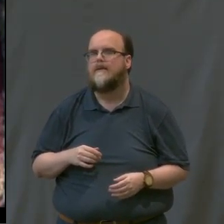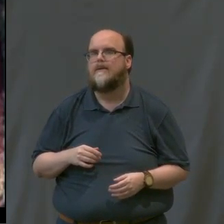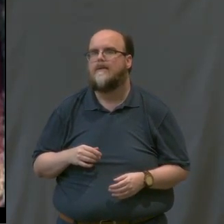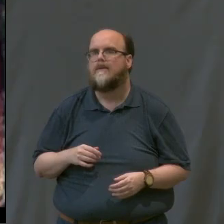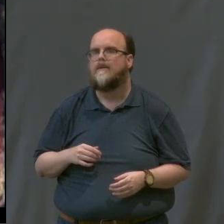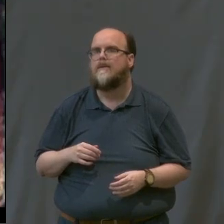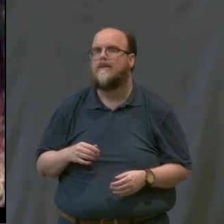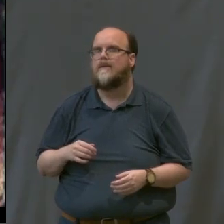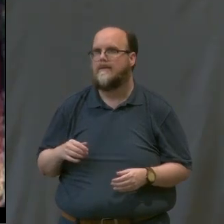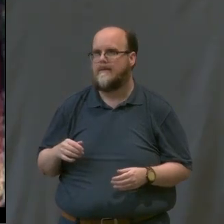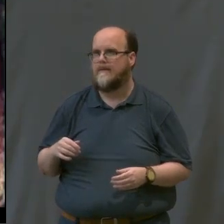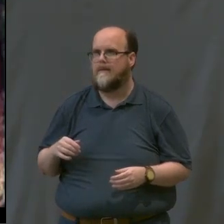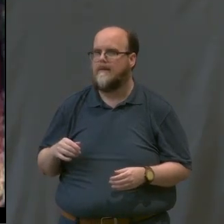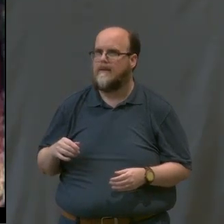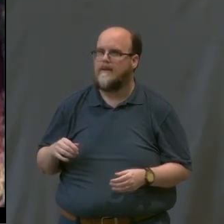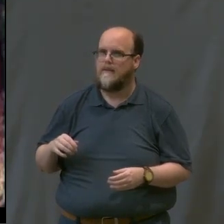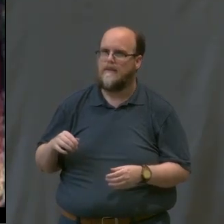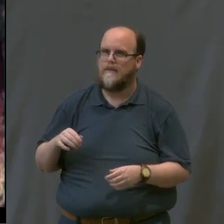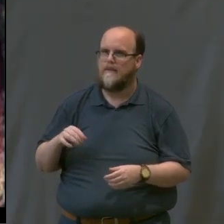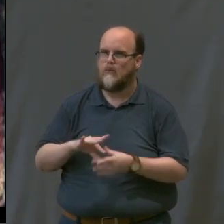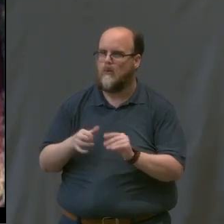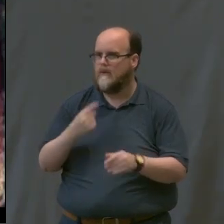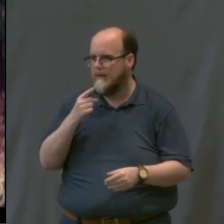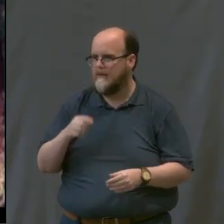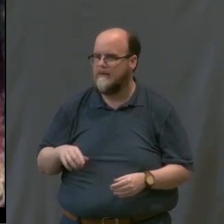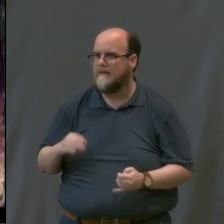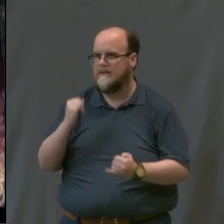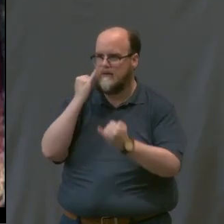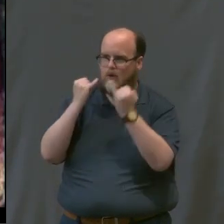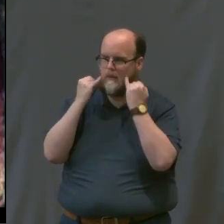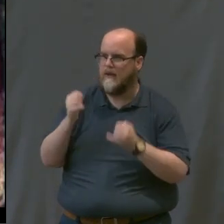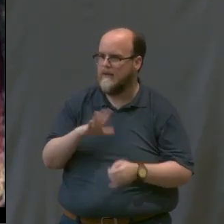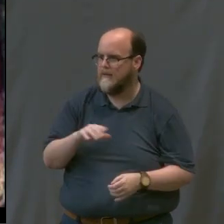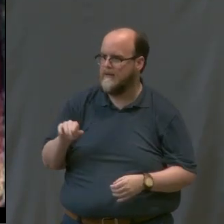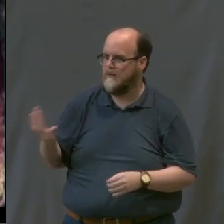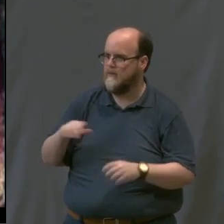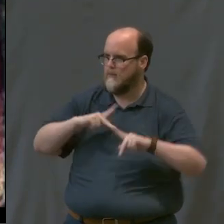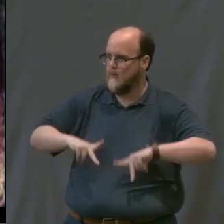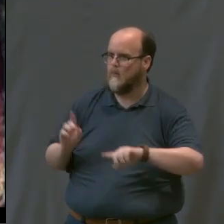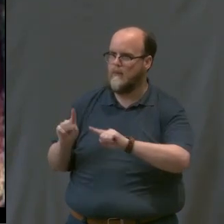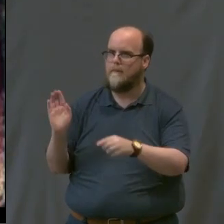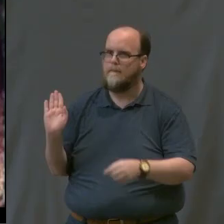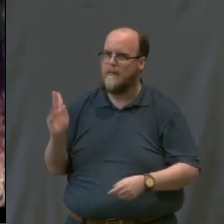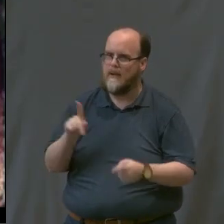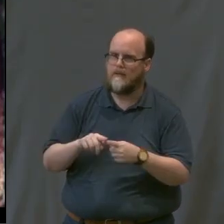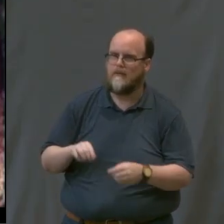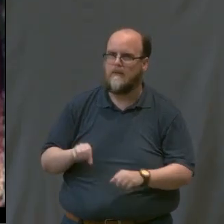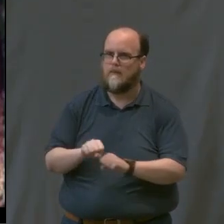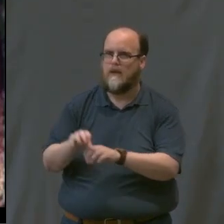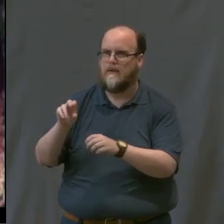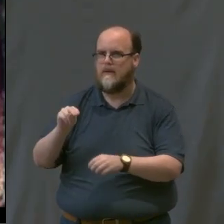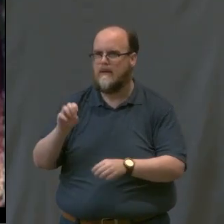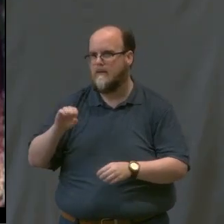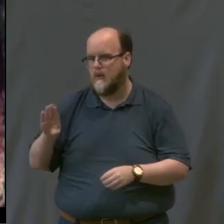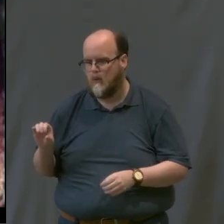further story says that eventually Jeremiah and his priest went back to Mount Nebo, went into this